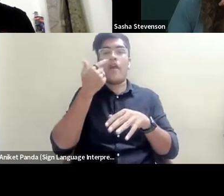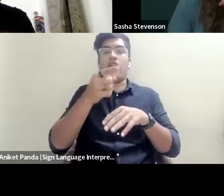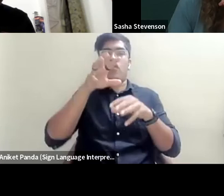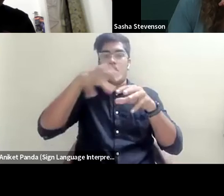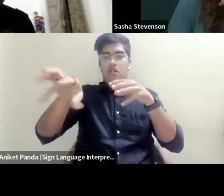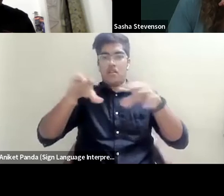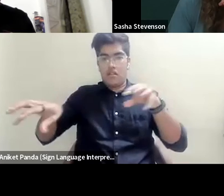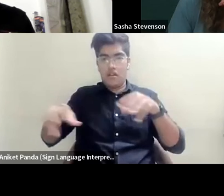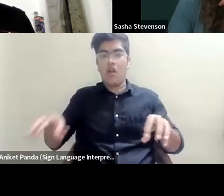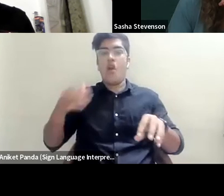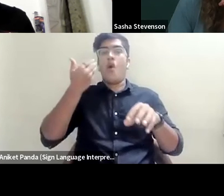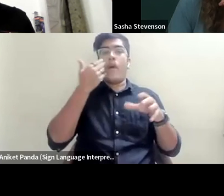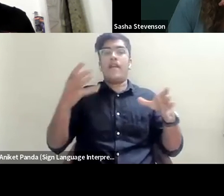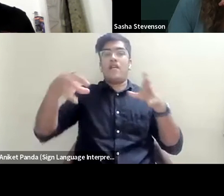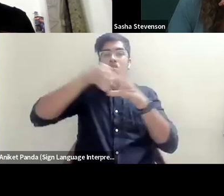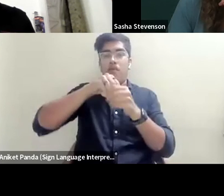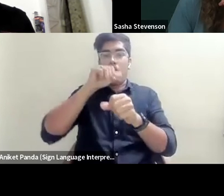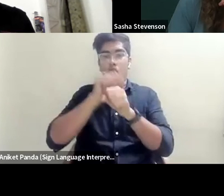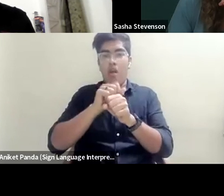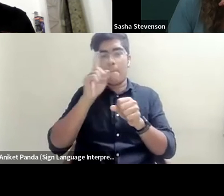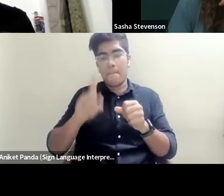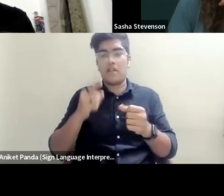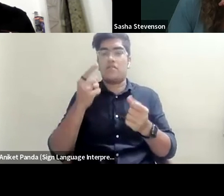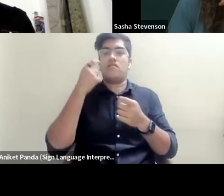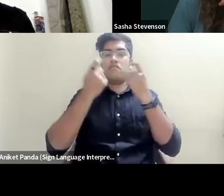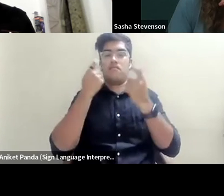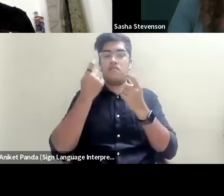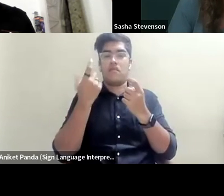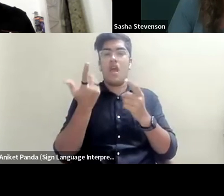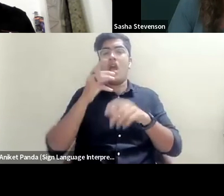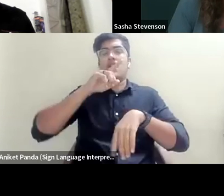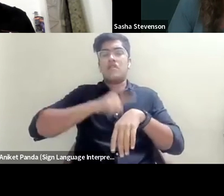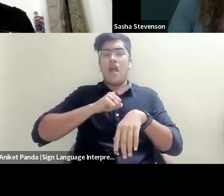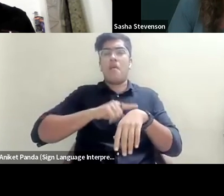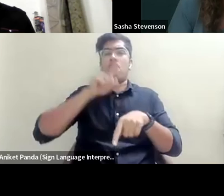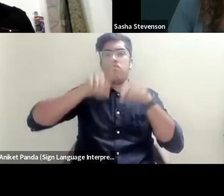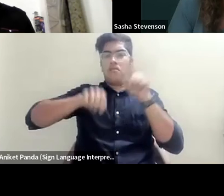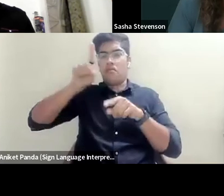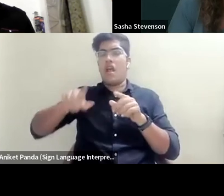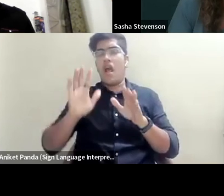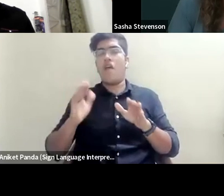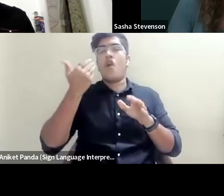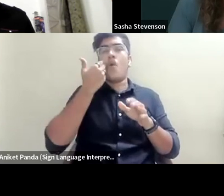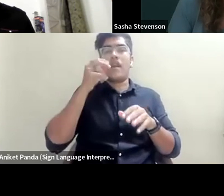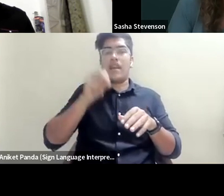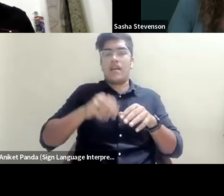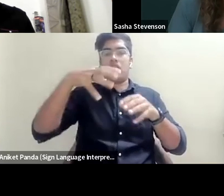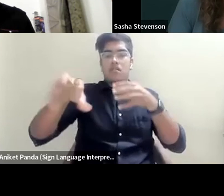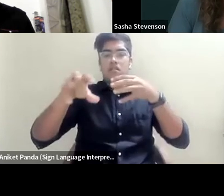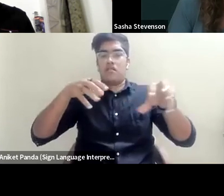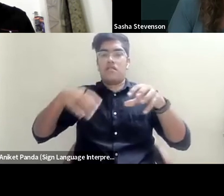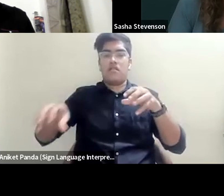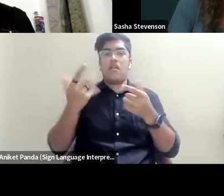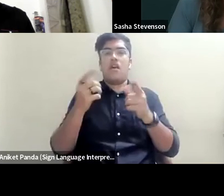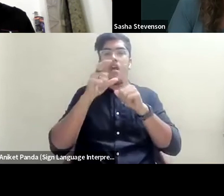segregate. Sometimes your responses have to be segregated. Right. You need to collect data which